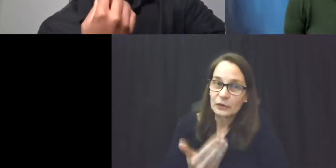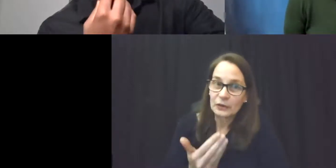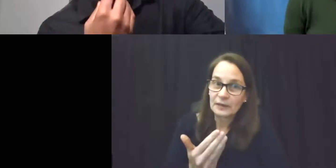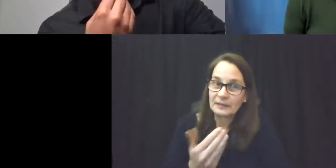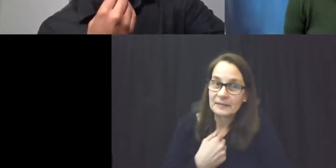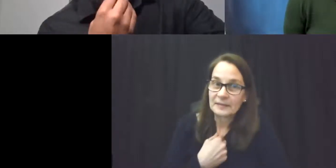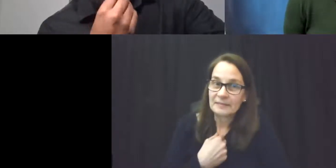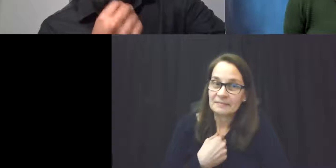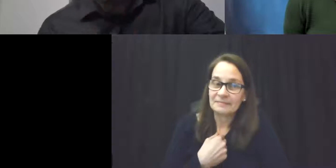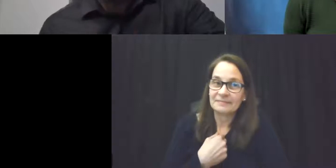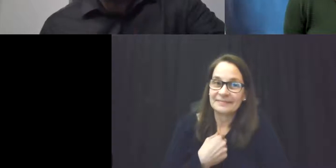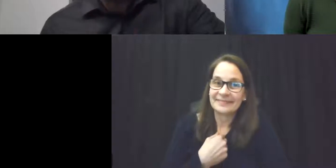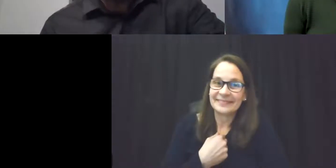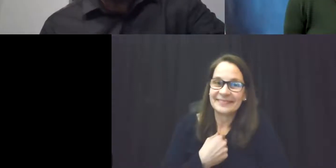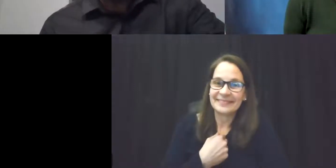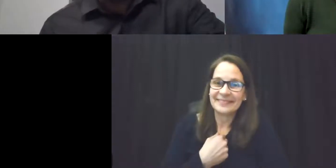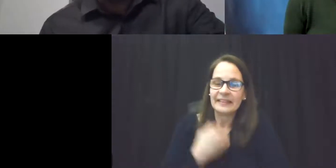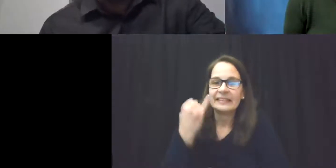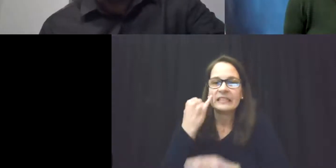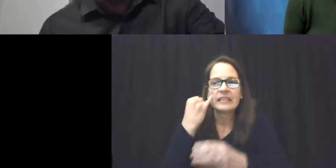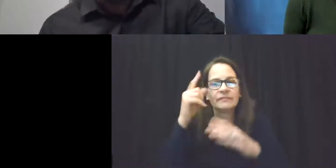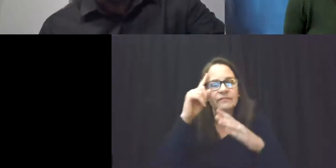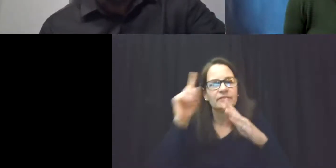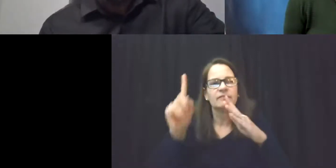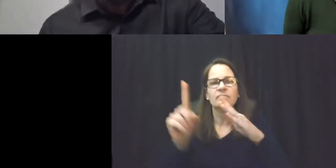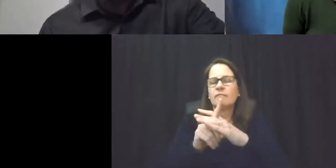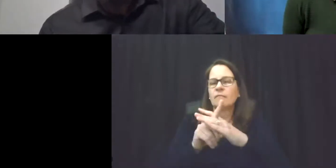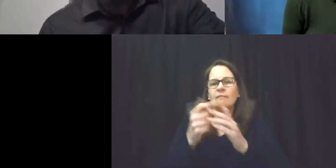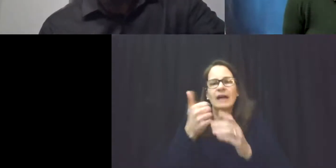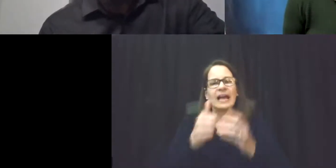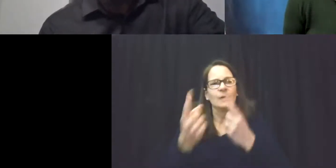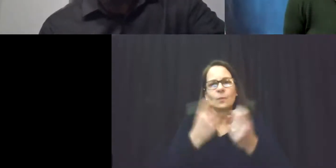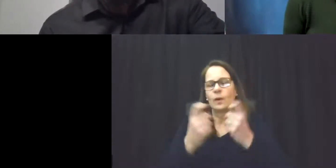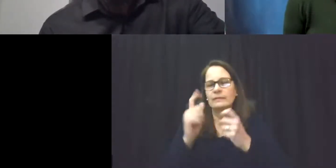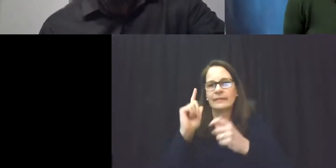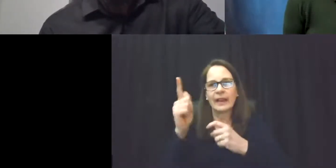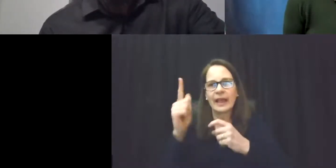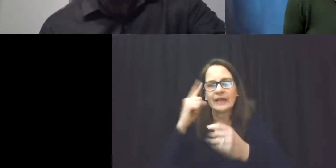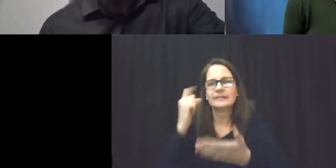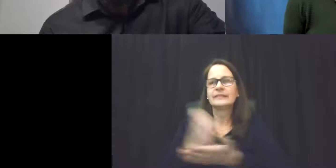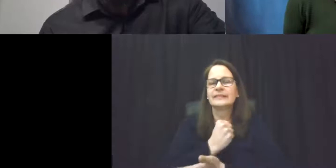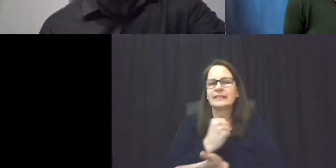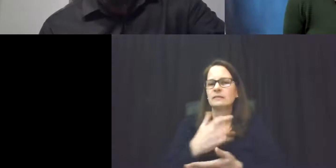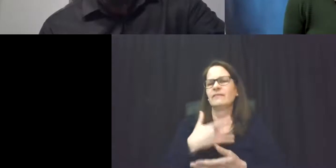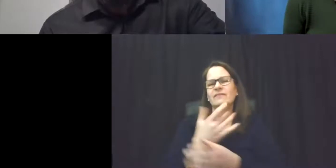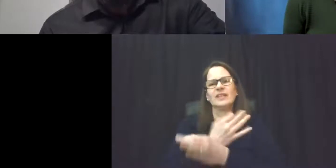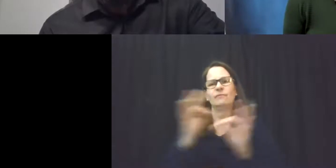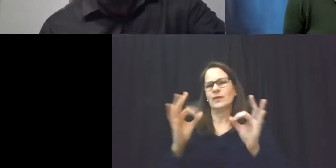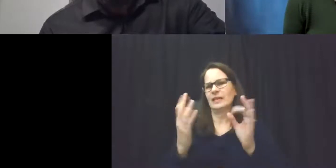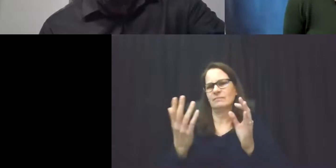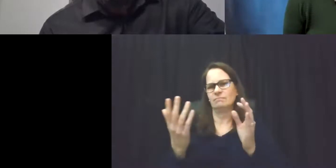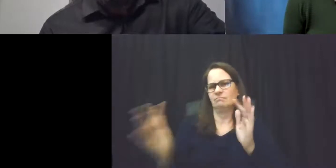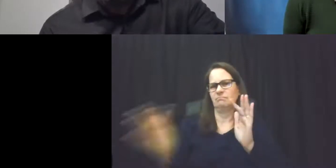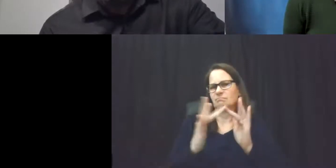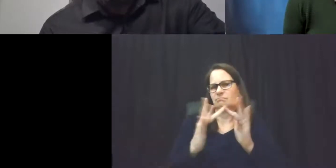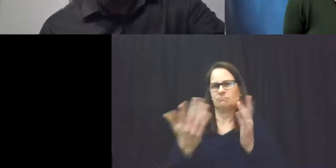I'm not seeing, it looks like we're all good. Am I good? All right. Well, if you think of any question later that